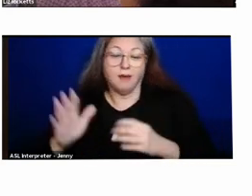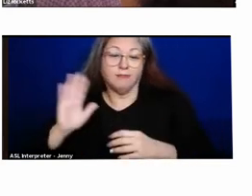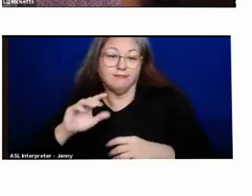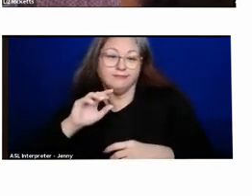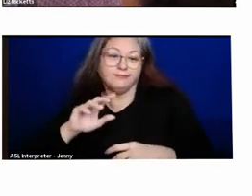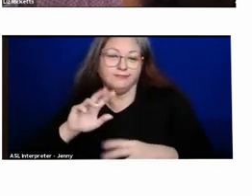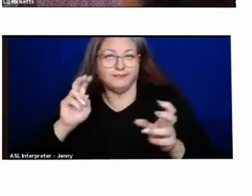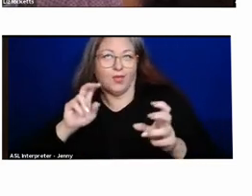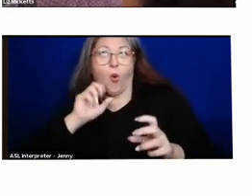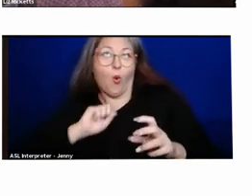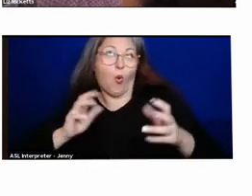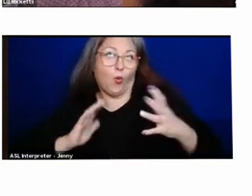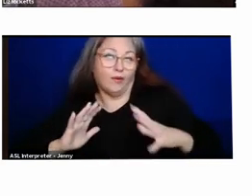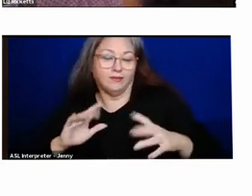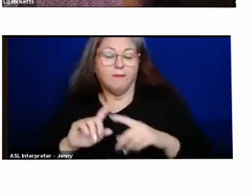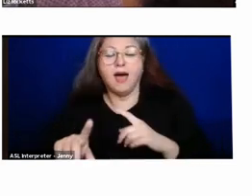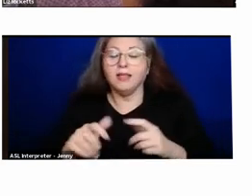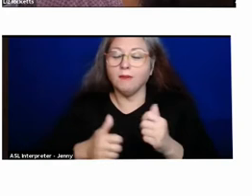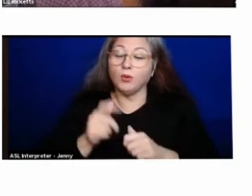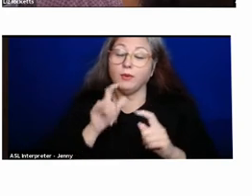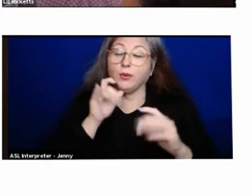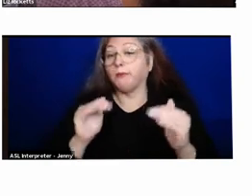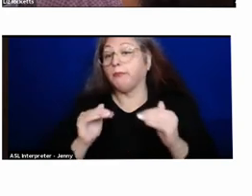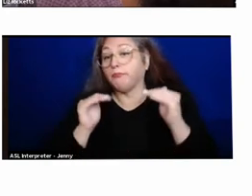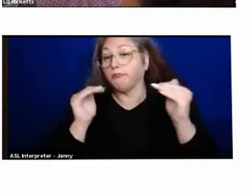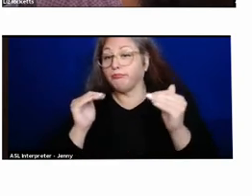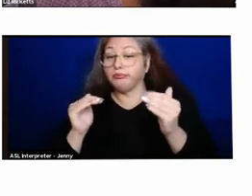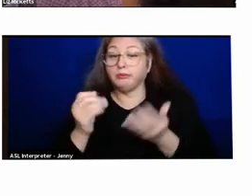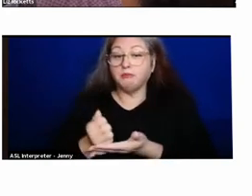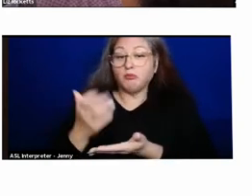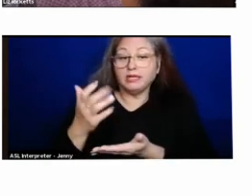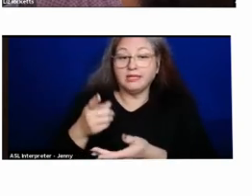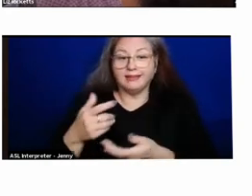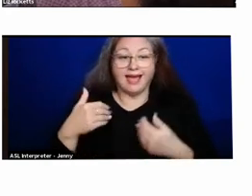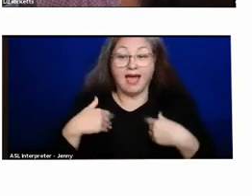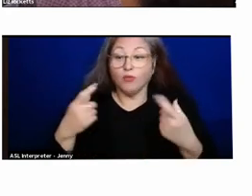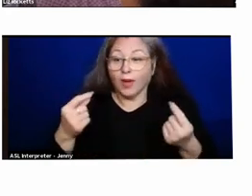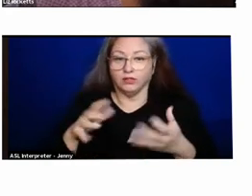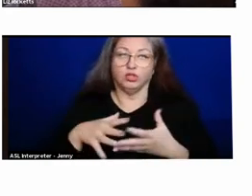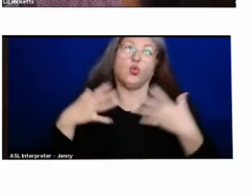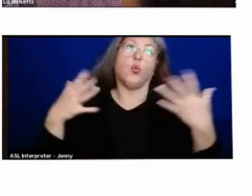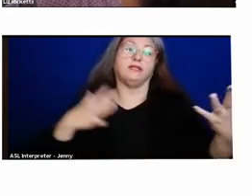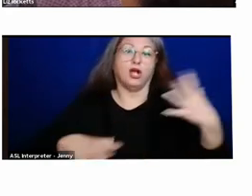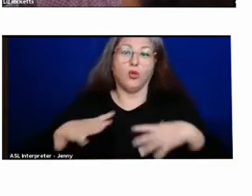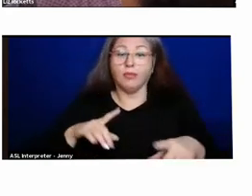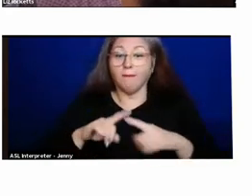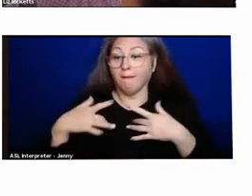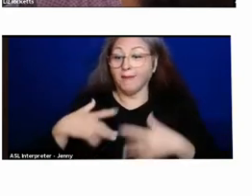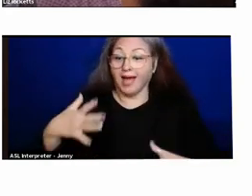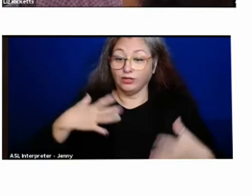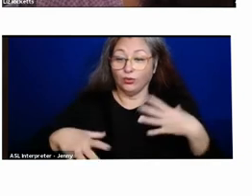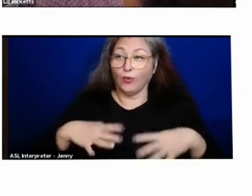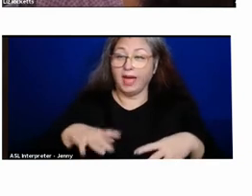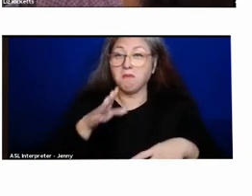day. Most middle and upper class folks in the global north simply have too much clothing, wearing only 20% of our